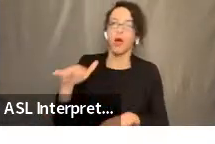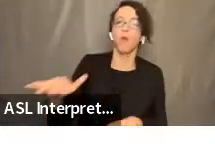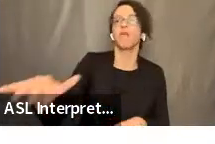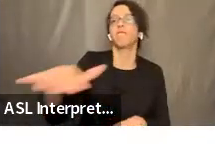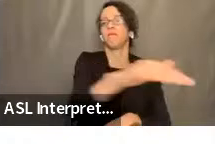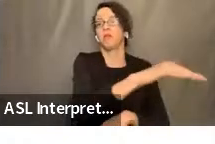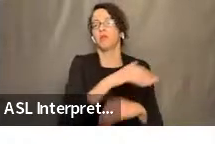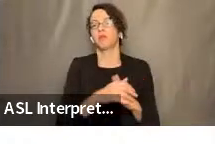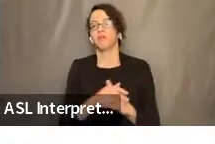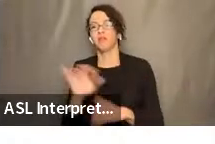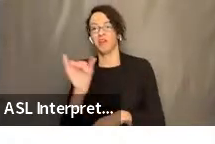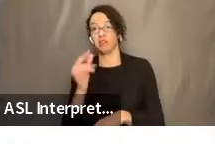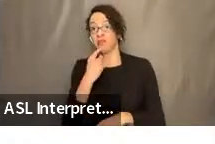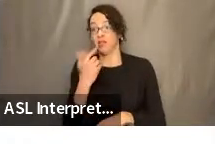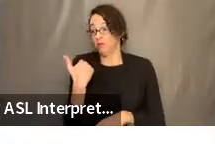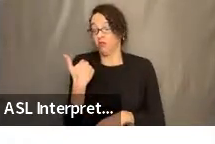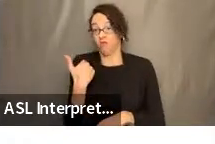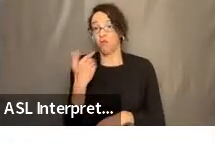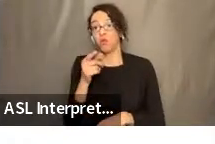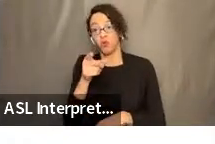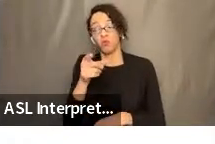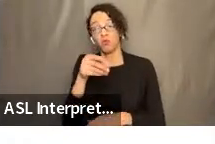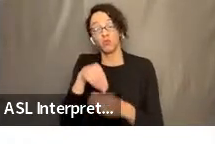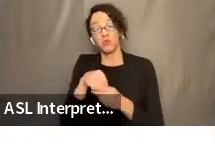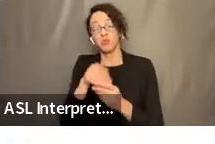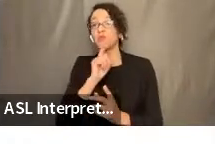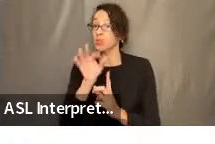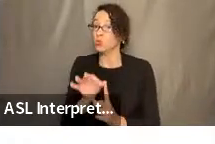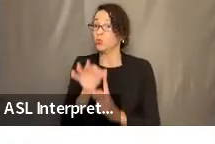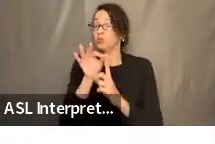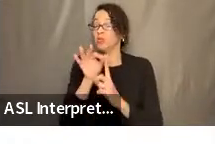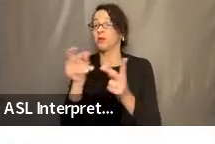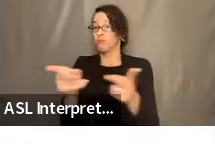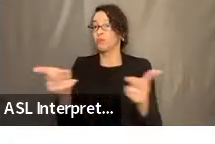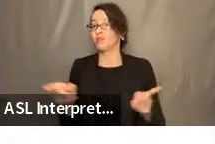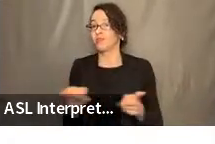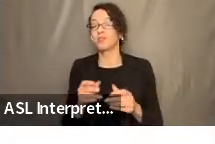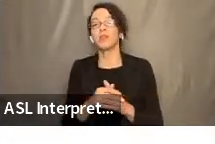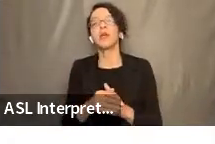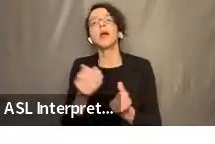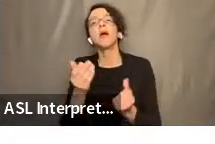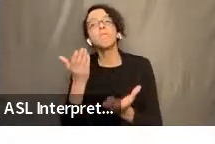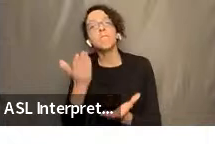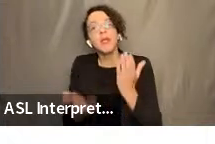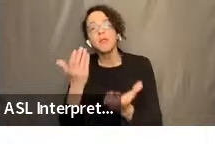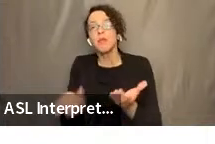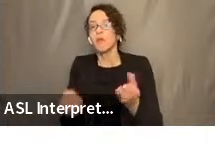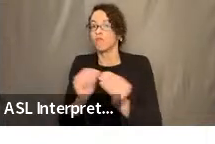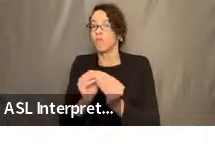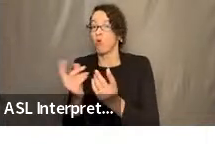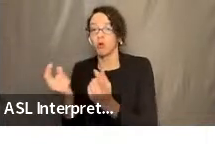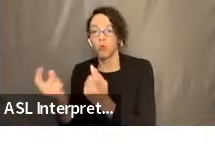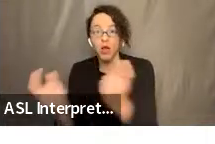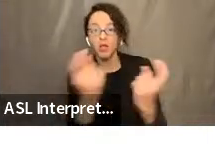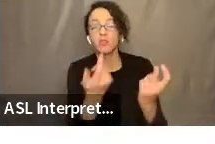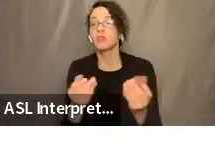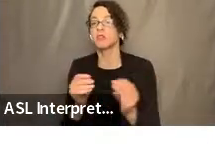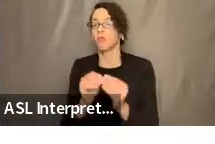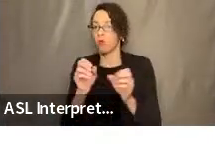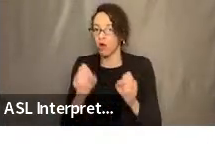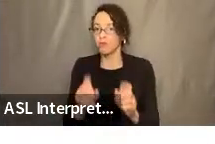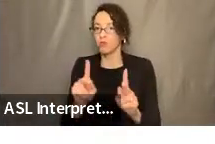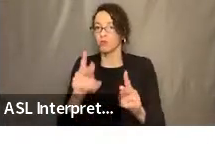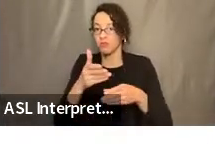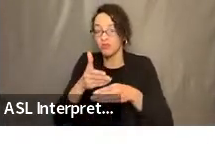unique position. So there may be more questions or opportunities for you to share your experience. And for now, we'll turn it